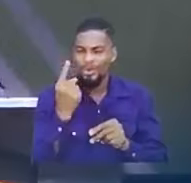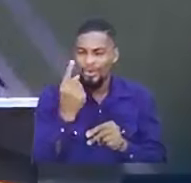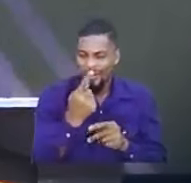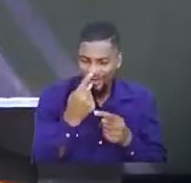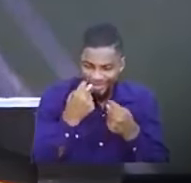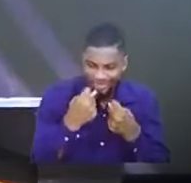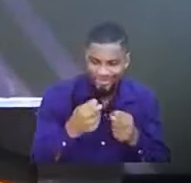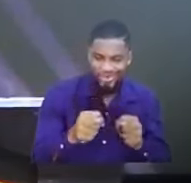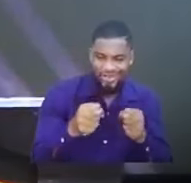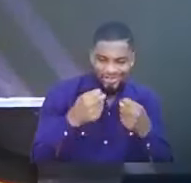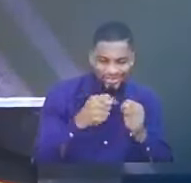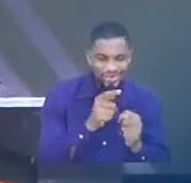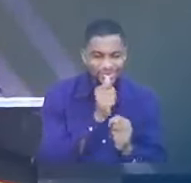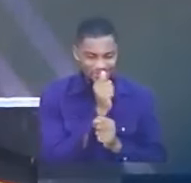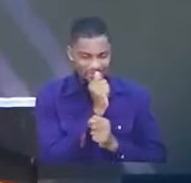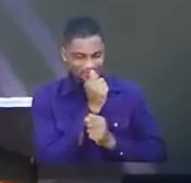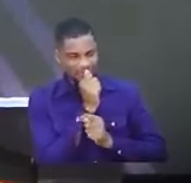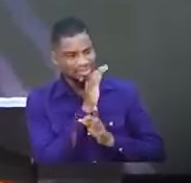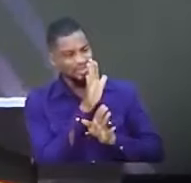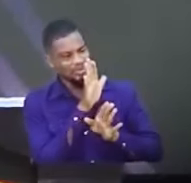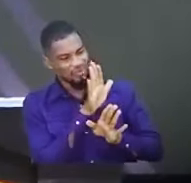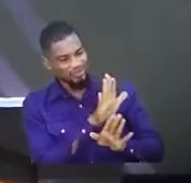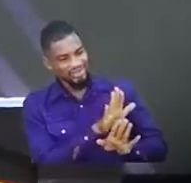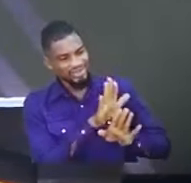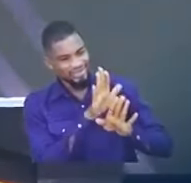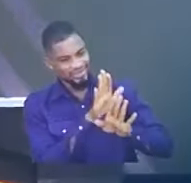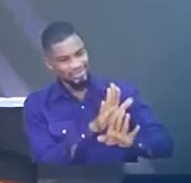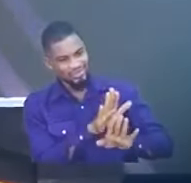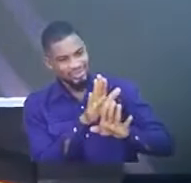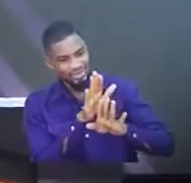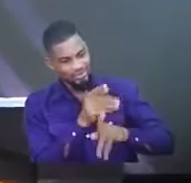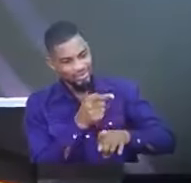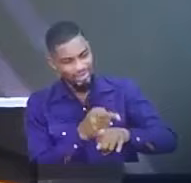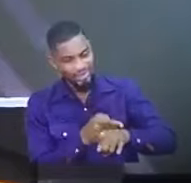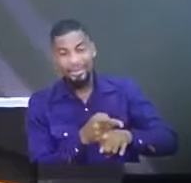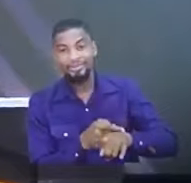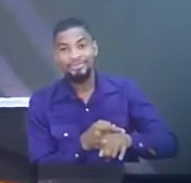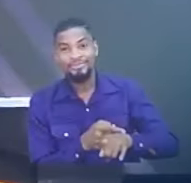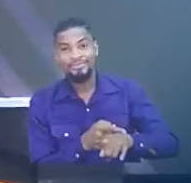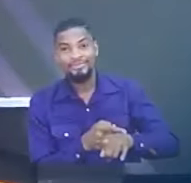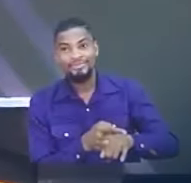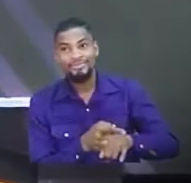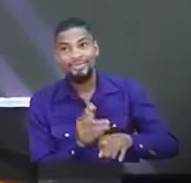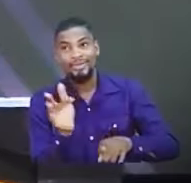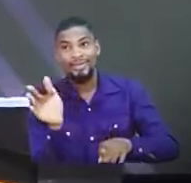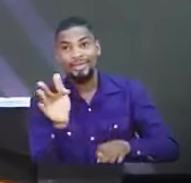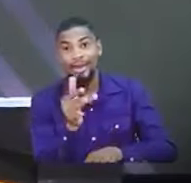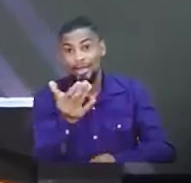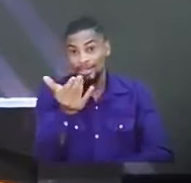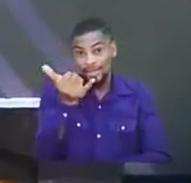the patience to wait for the right time. Lust is now.